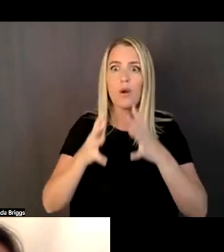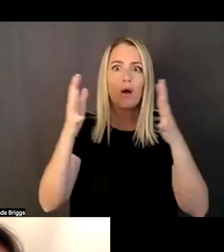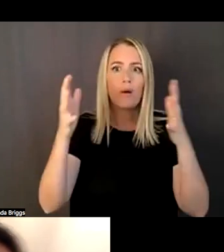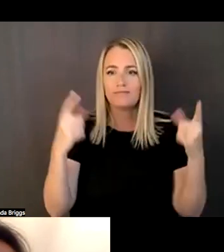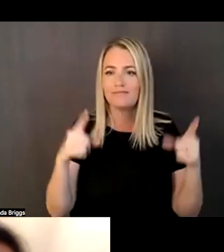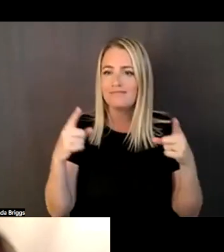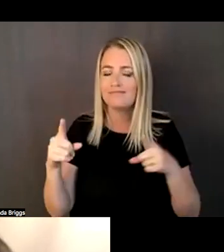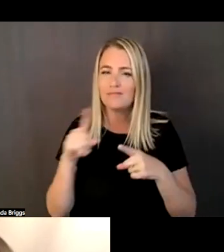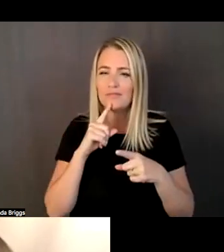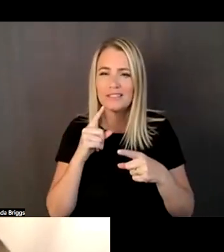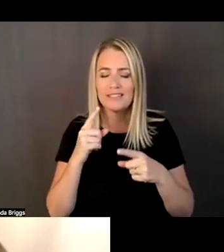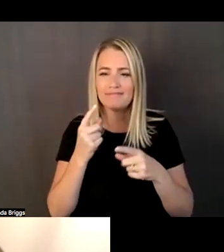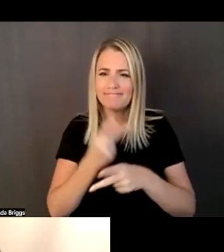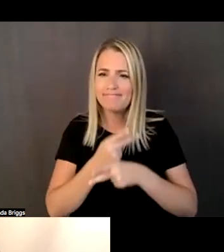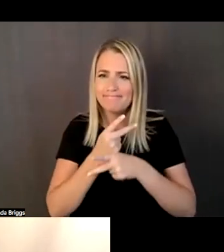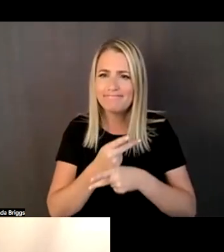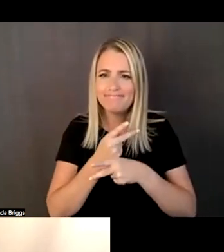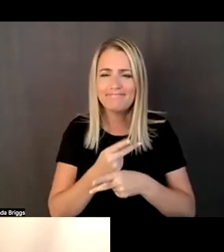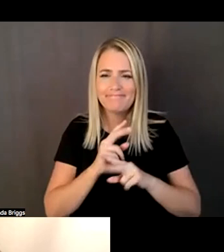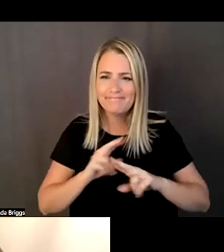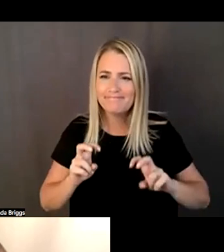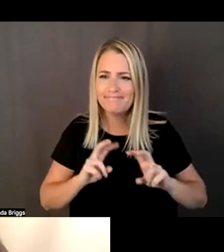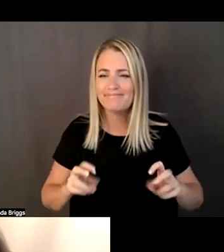for. Yeah, really grateful for that.